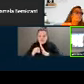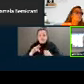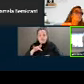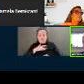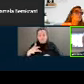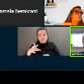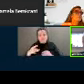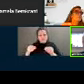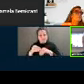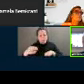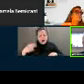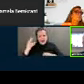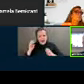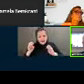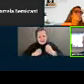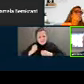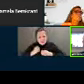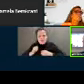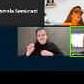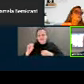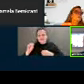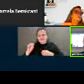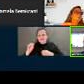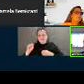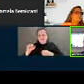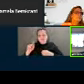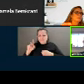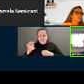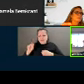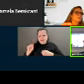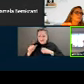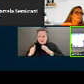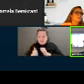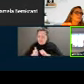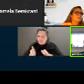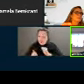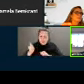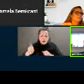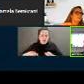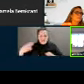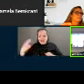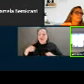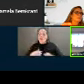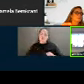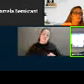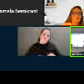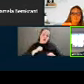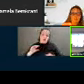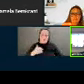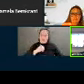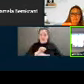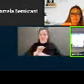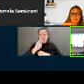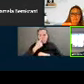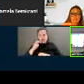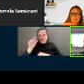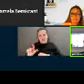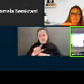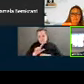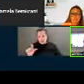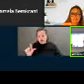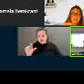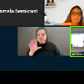stakes are so much higher. And we're very proud of the work that we do at the Red Cross, and no more so than in the responses that I've